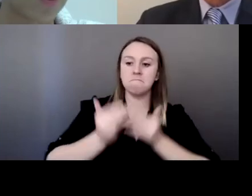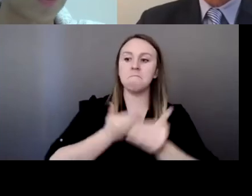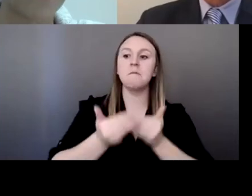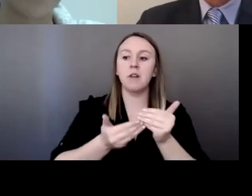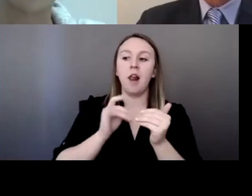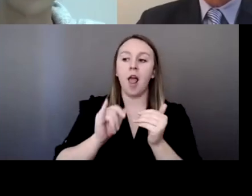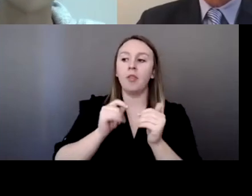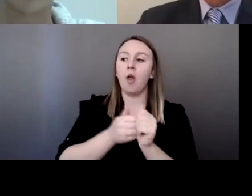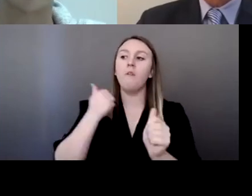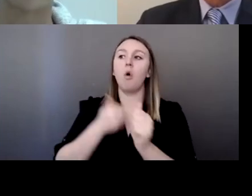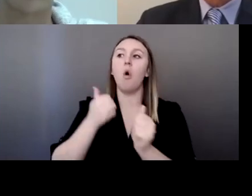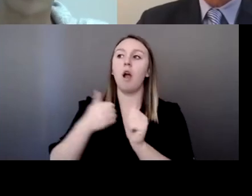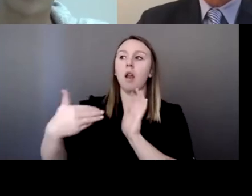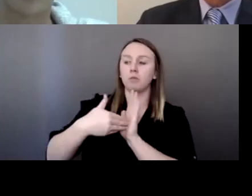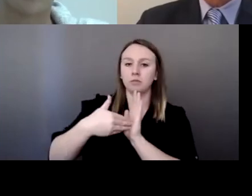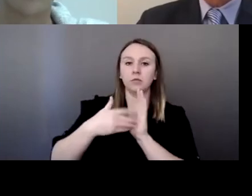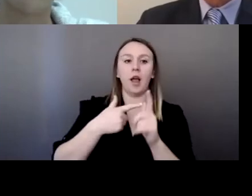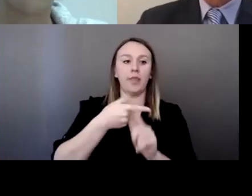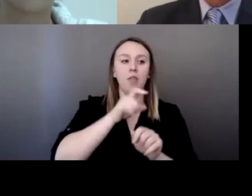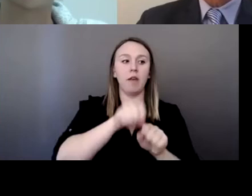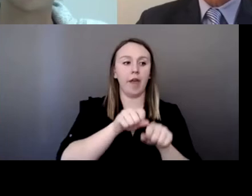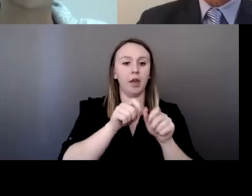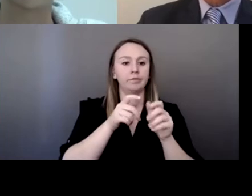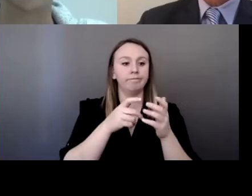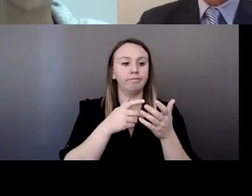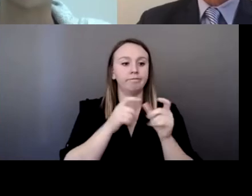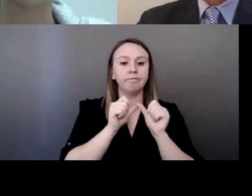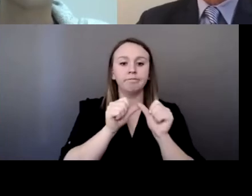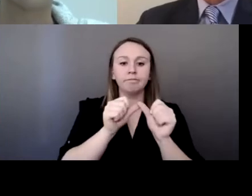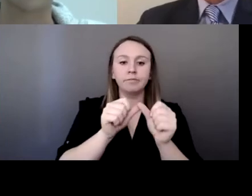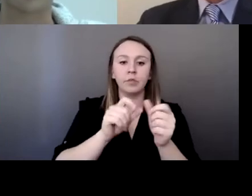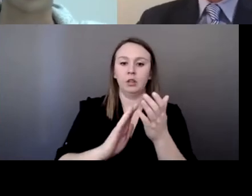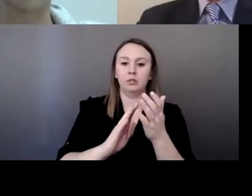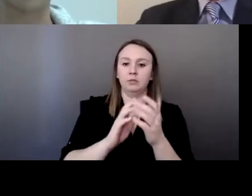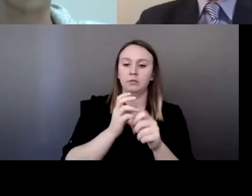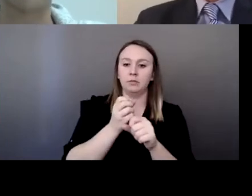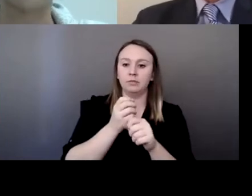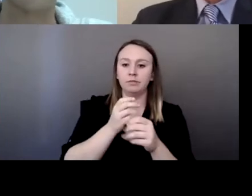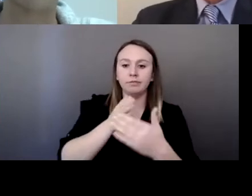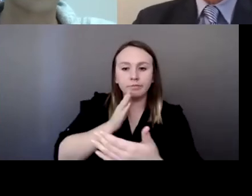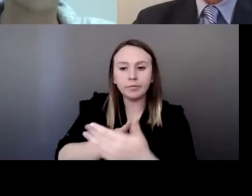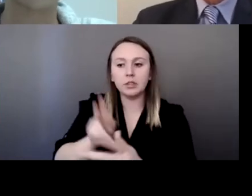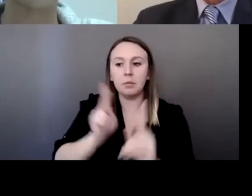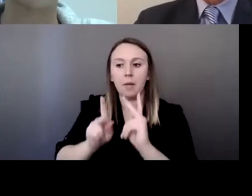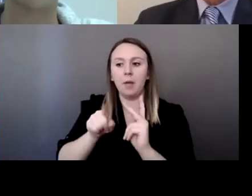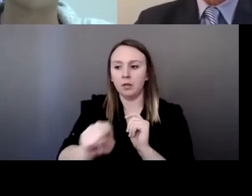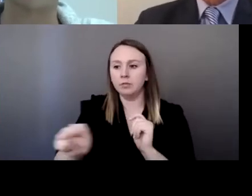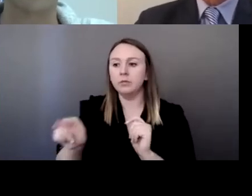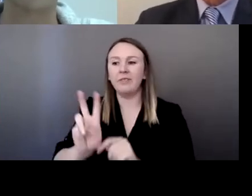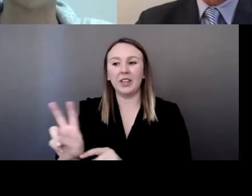further victimization. And that's a large majority of the work and my